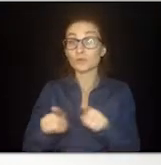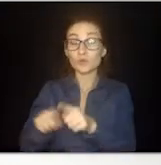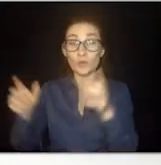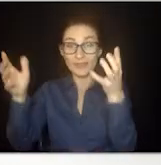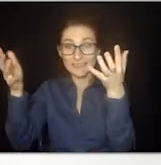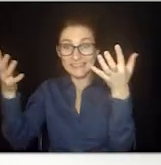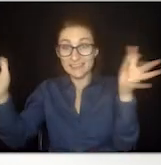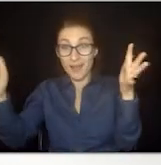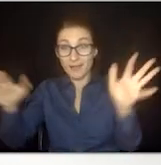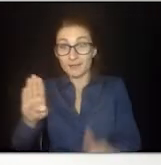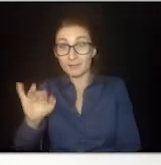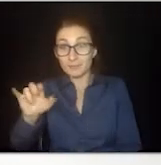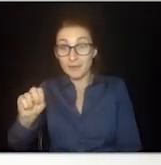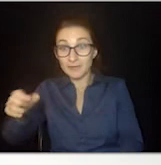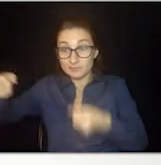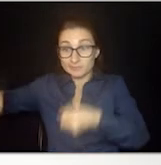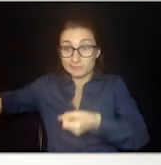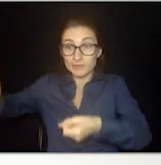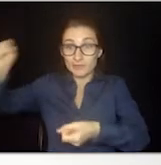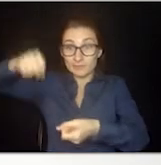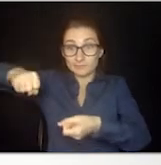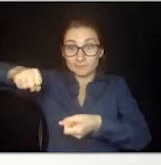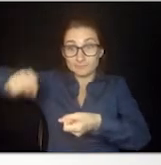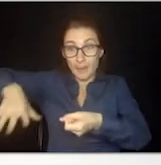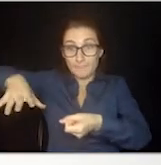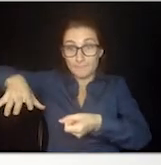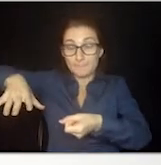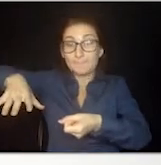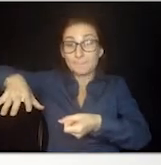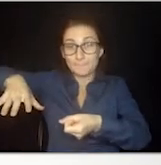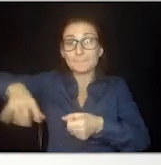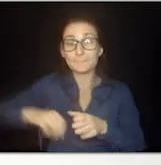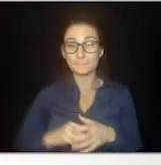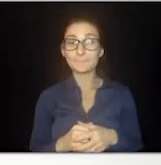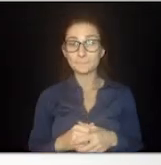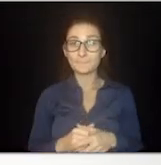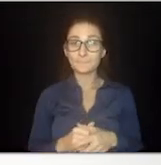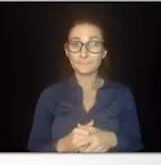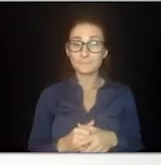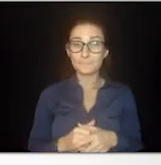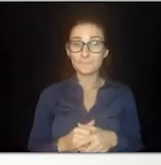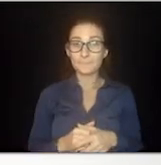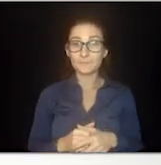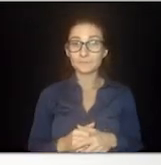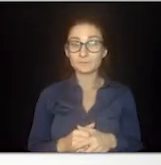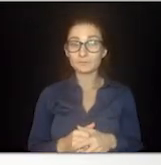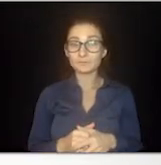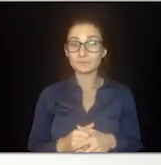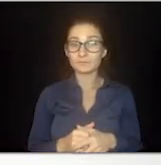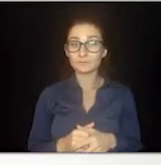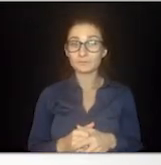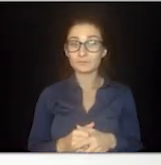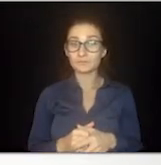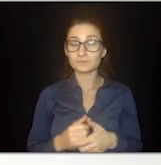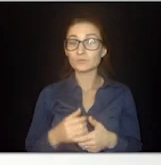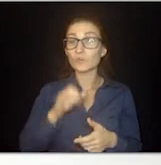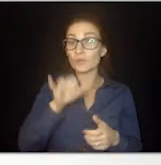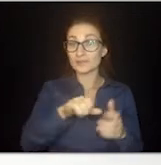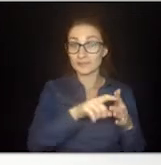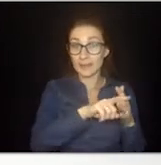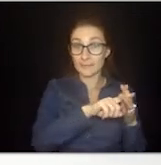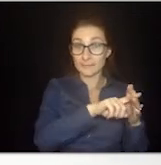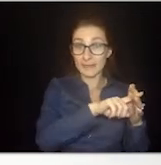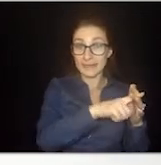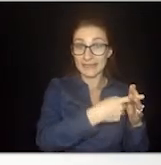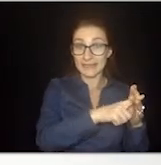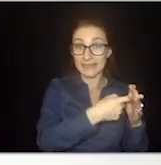You always want to have, okay, we did that, we're done, let's look at the next thing. And once you move,